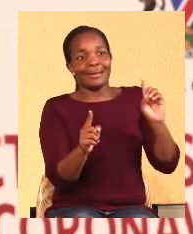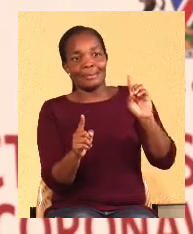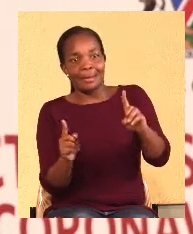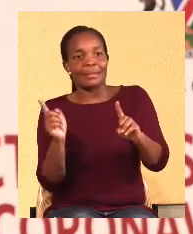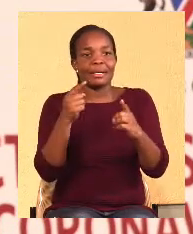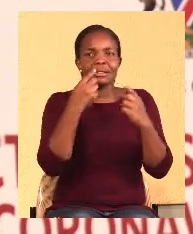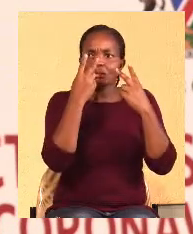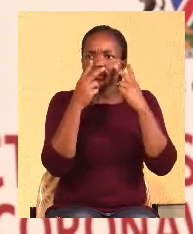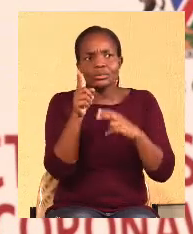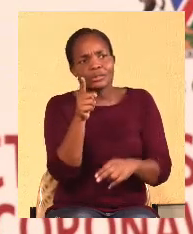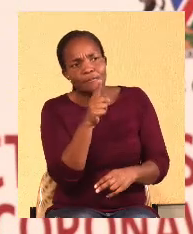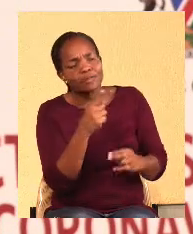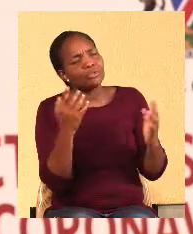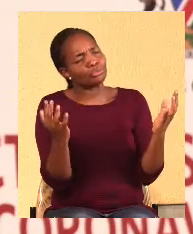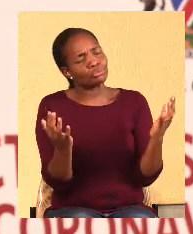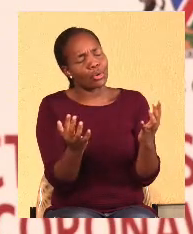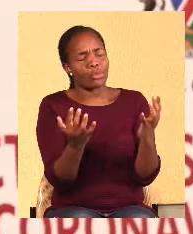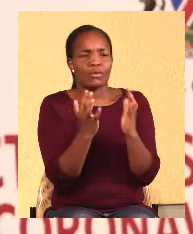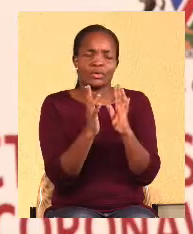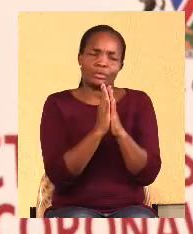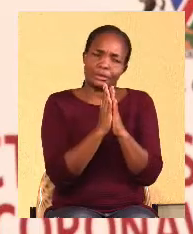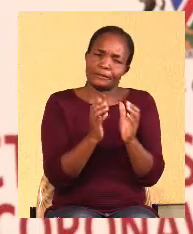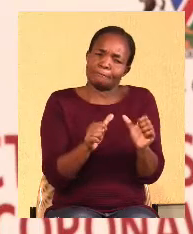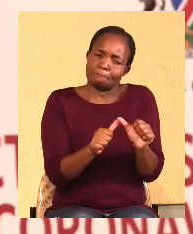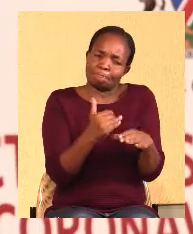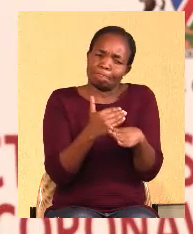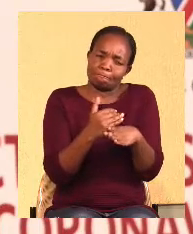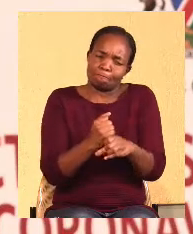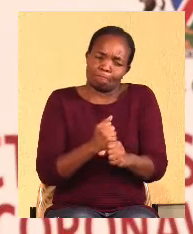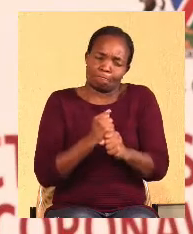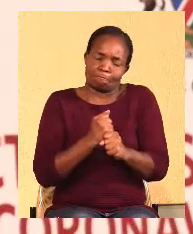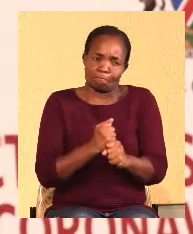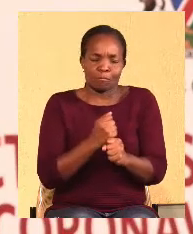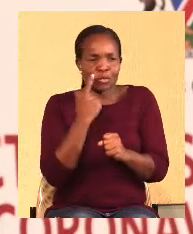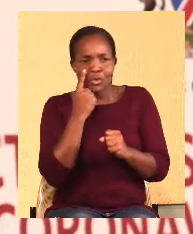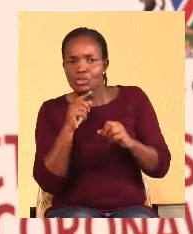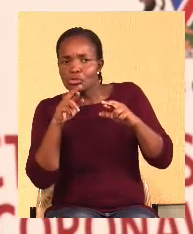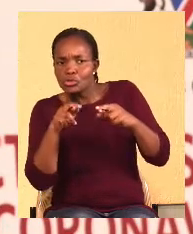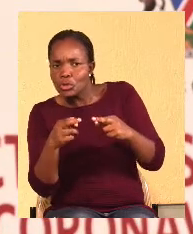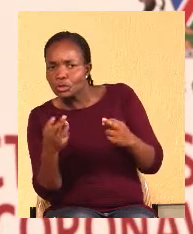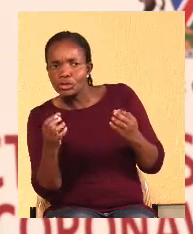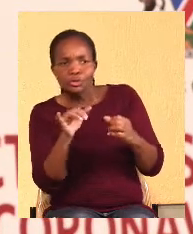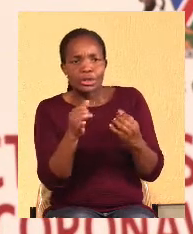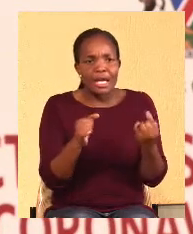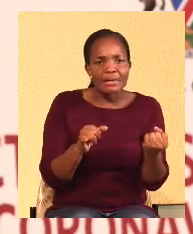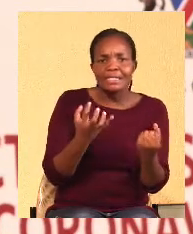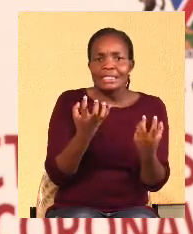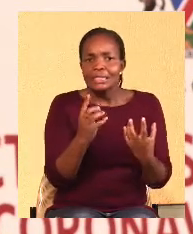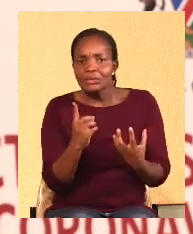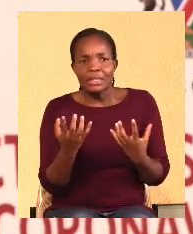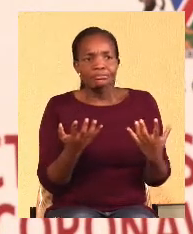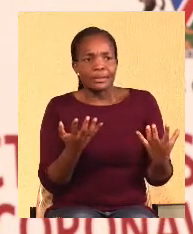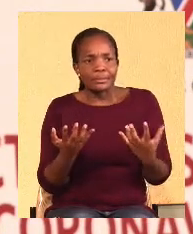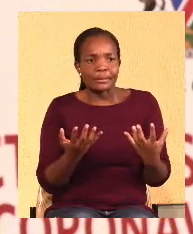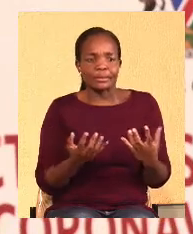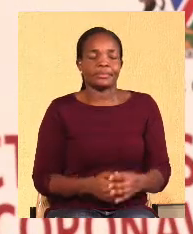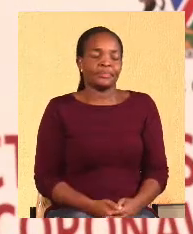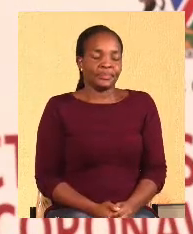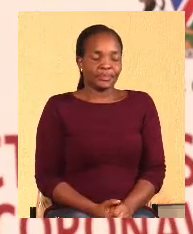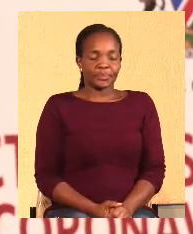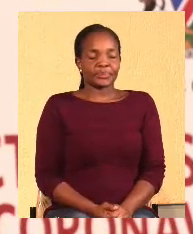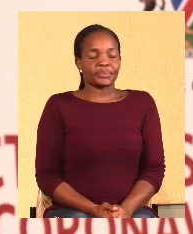just to encourage us and to check on our resources, if we are really doing well.